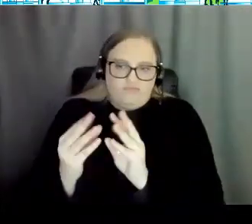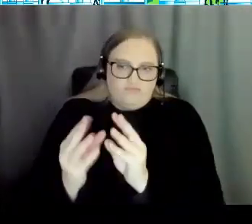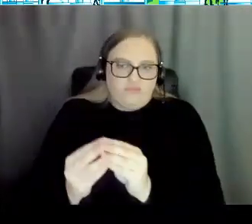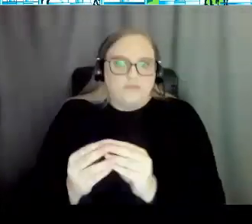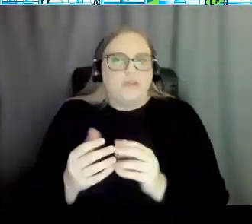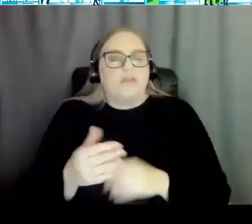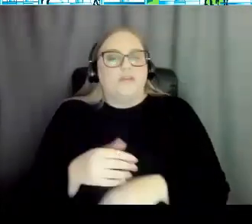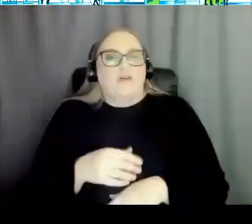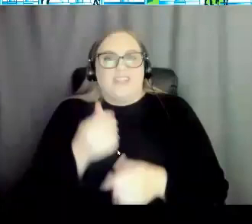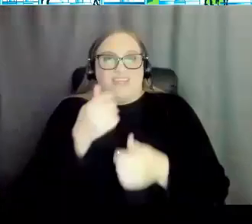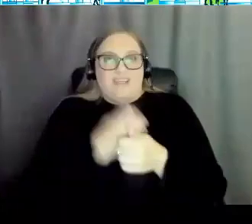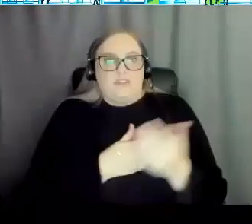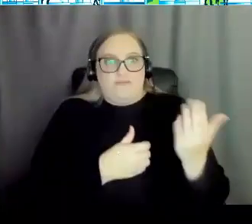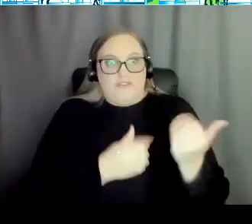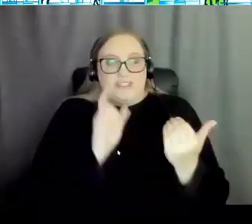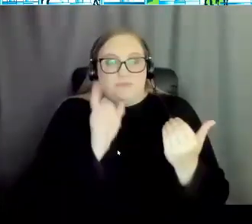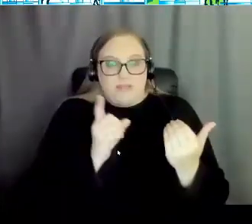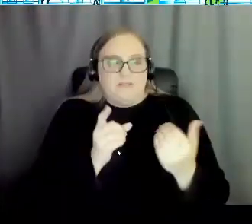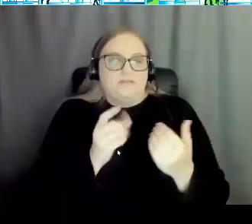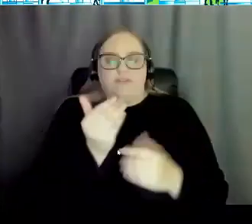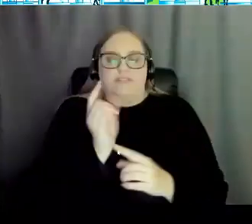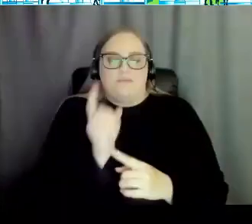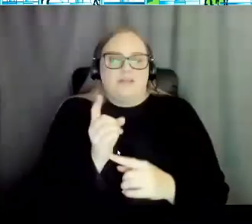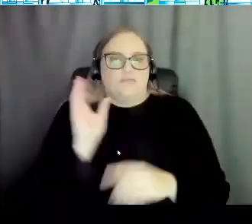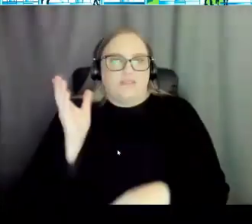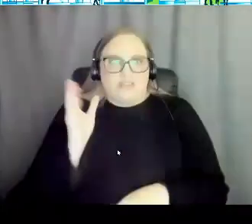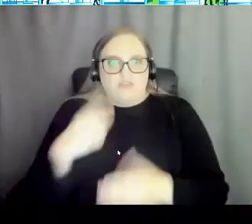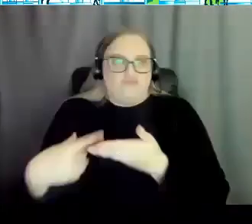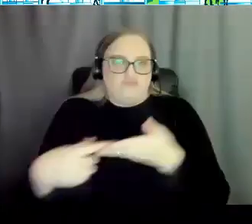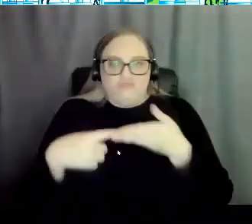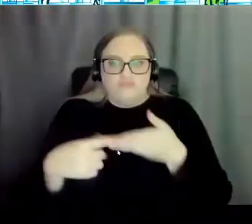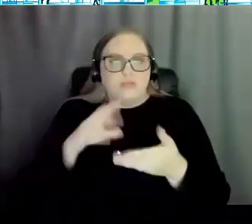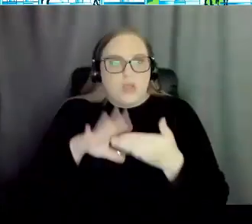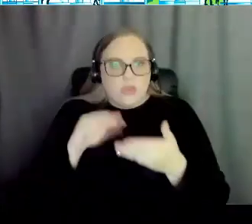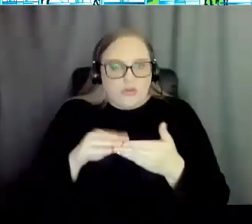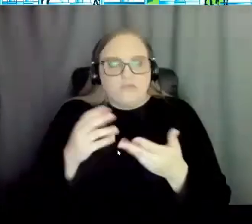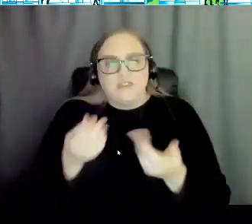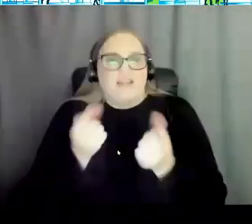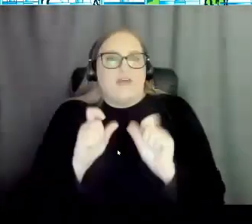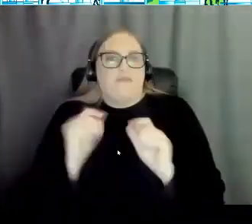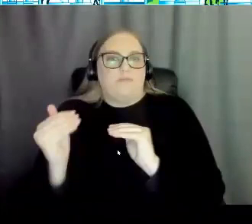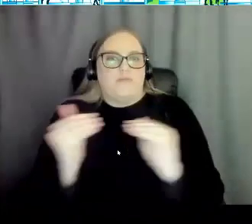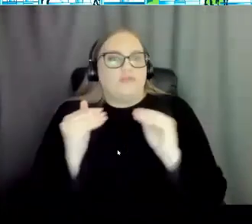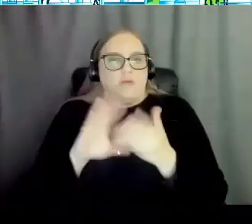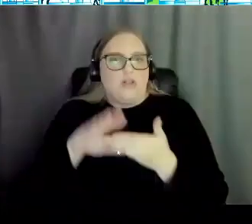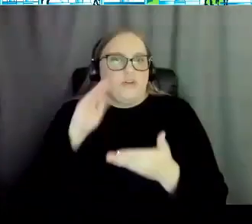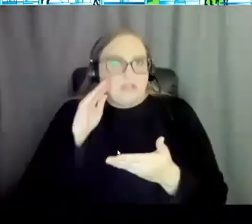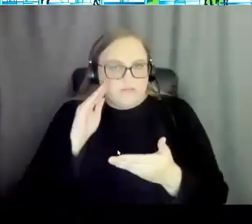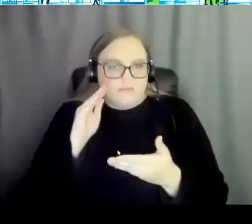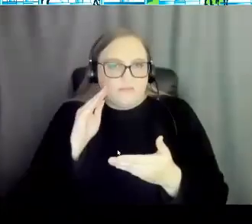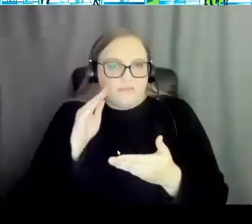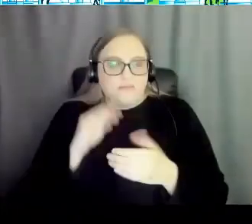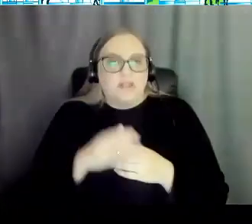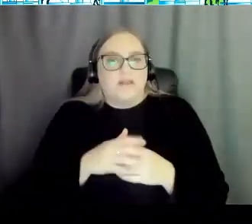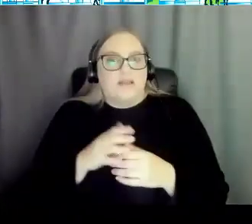15-minute presentations. We discussed with them, we learned from them. It's an effort in mutual learning, and it's a